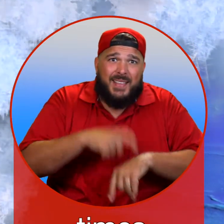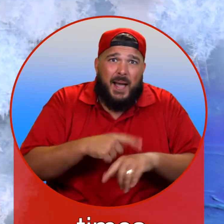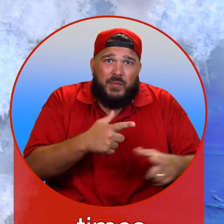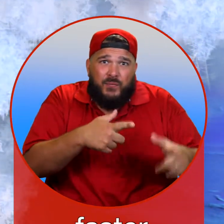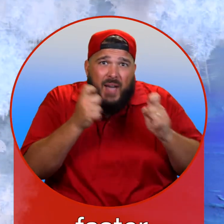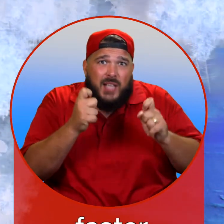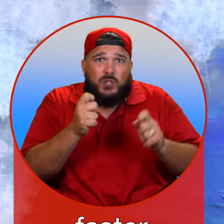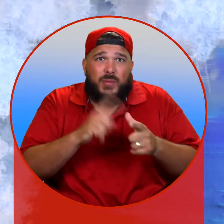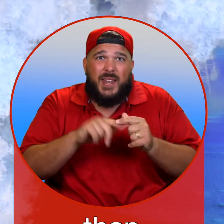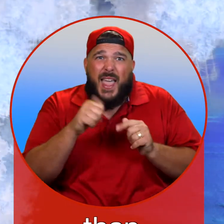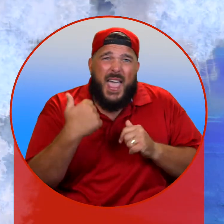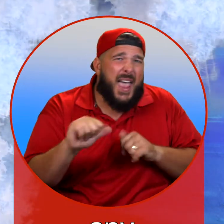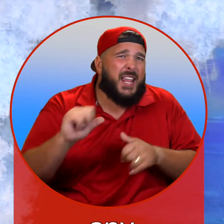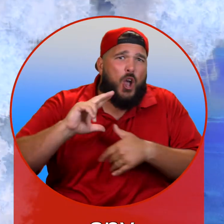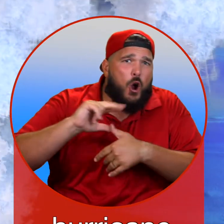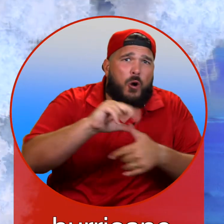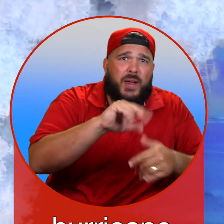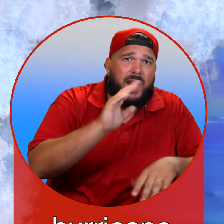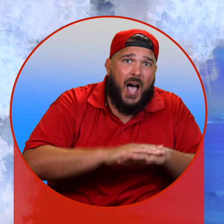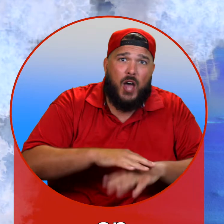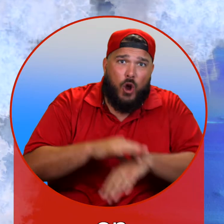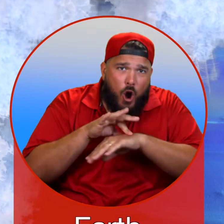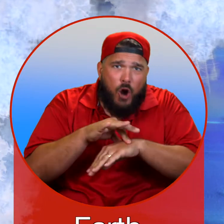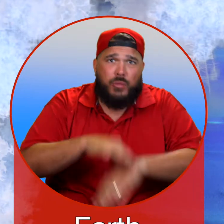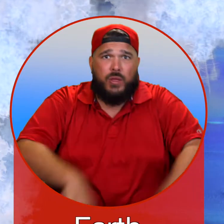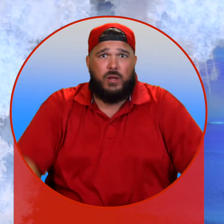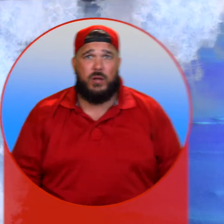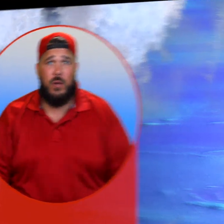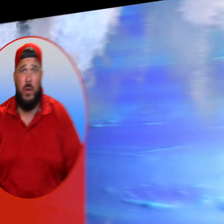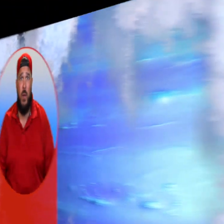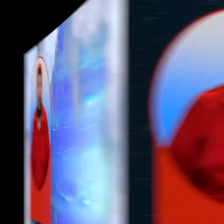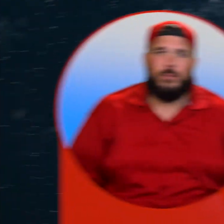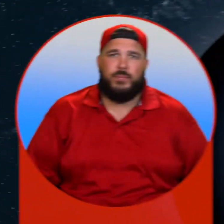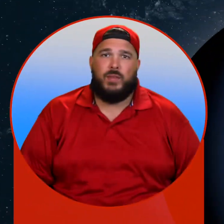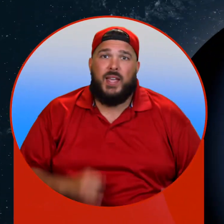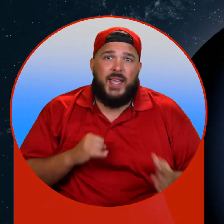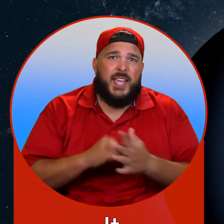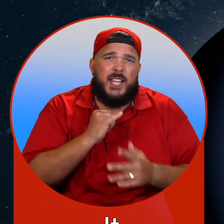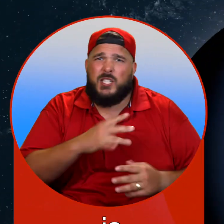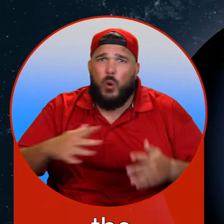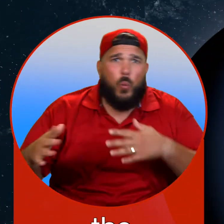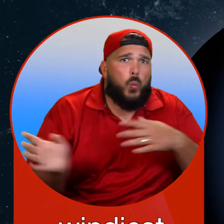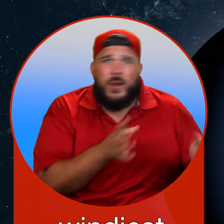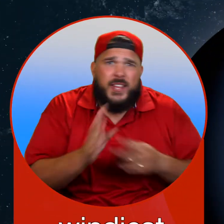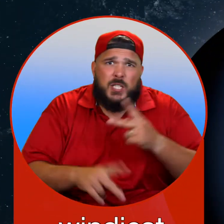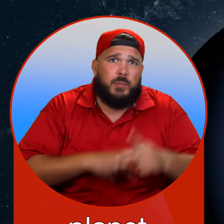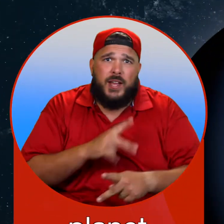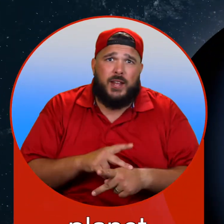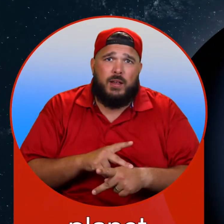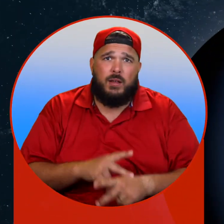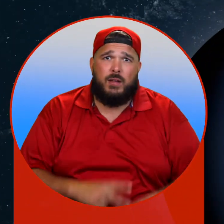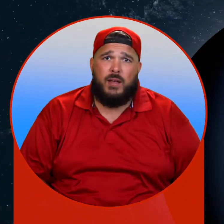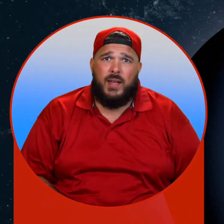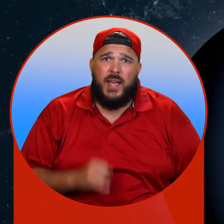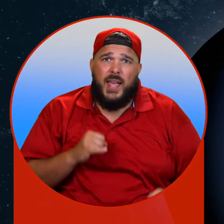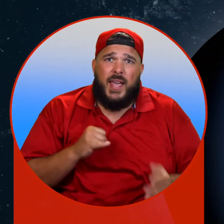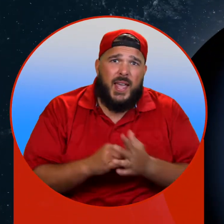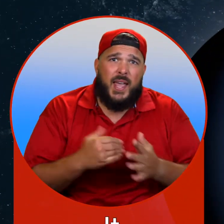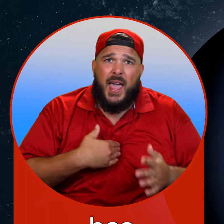10 times faster than any hurricane on Earth. It is the windiest planet.